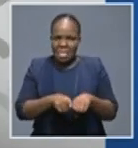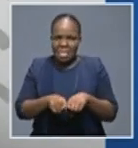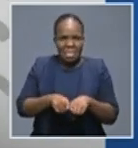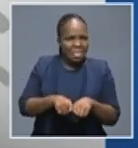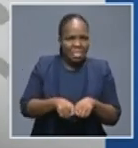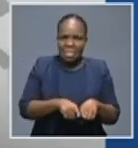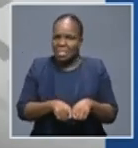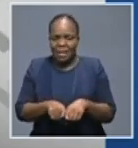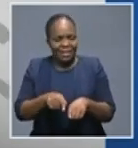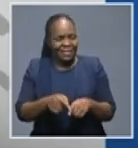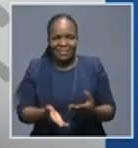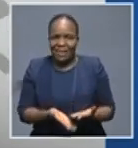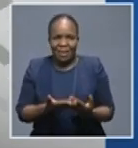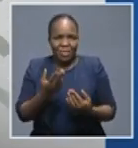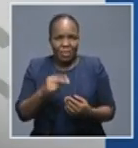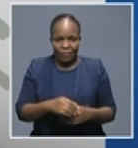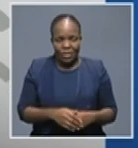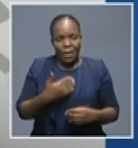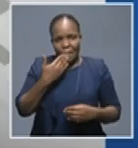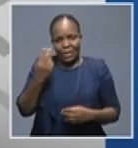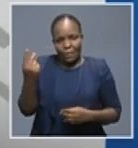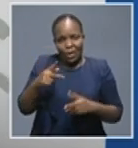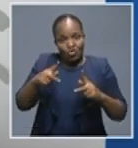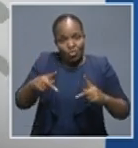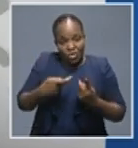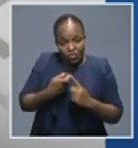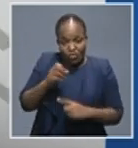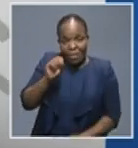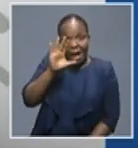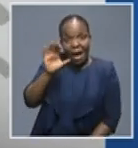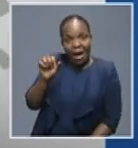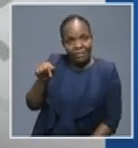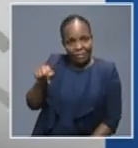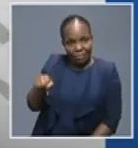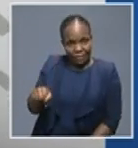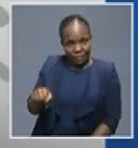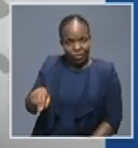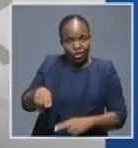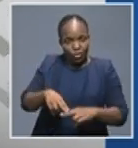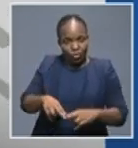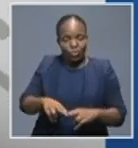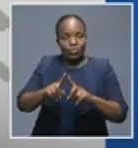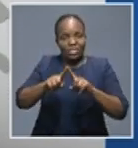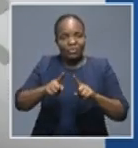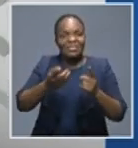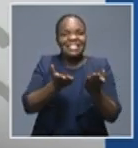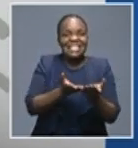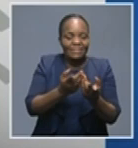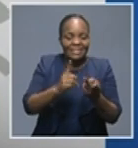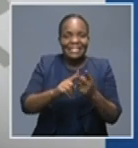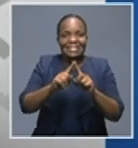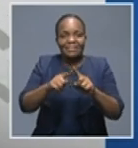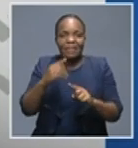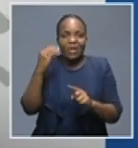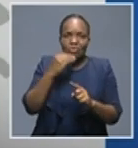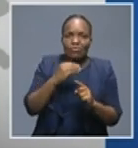time, to buy African, in other words, to consume what we produce. So those were some